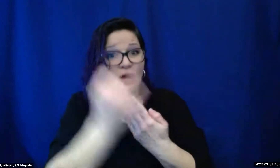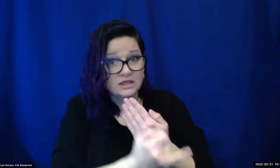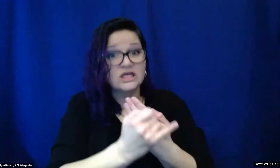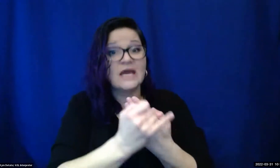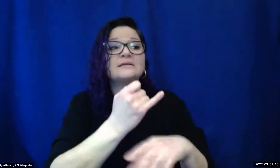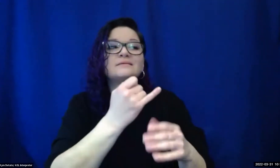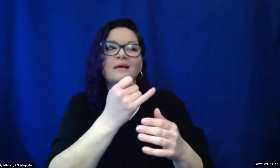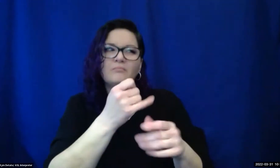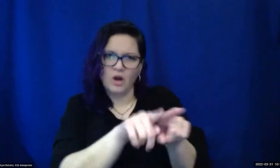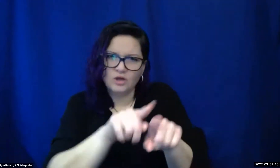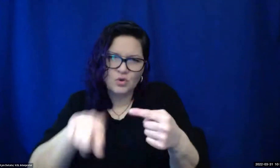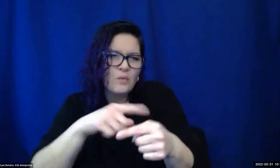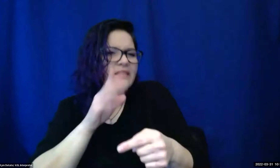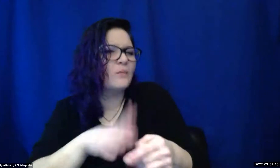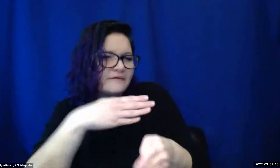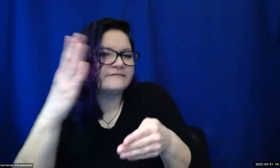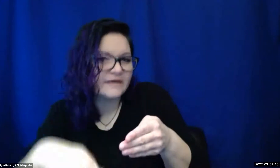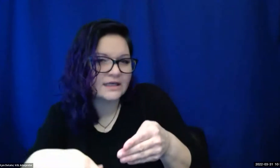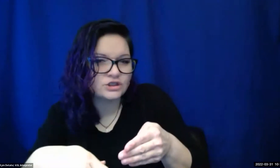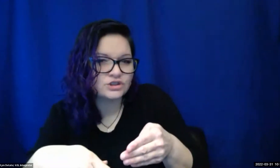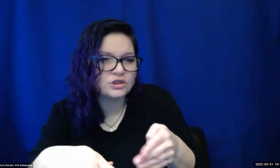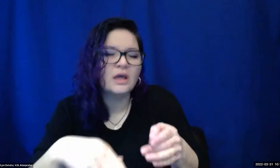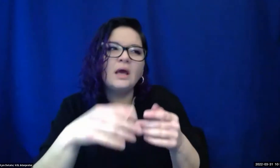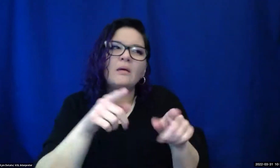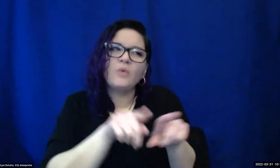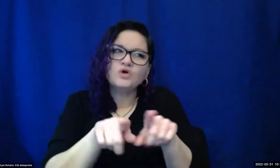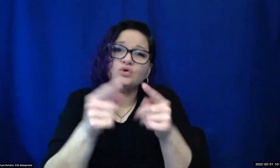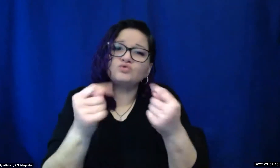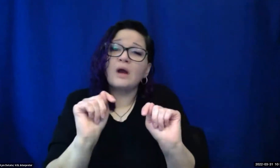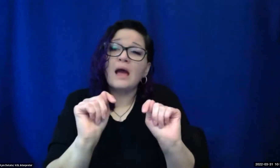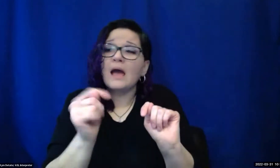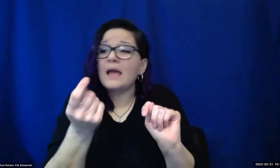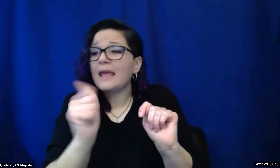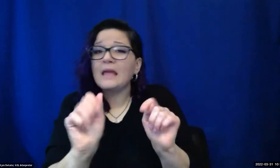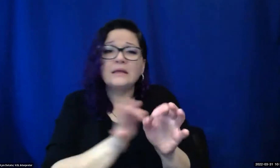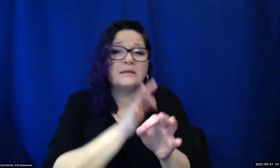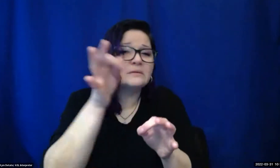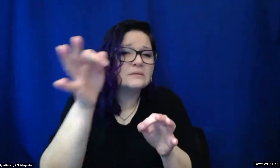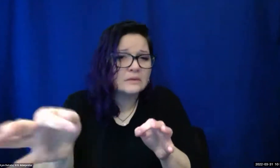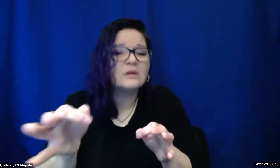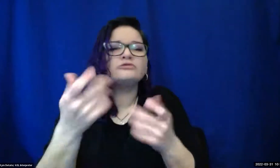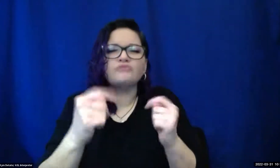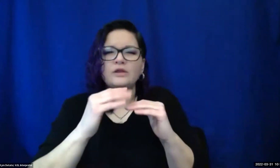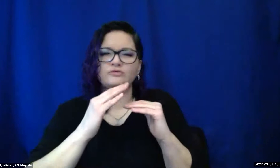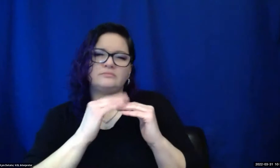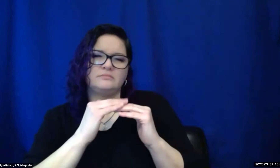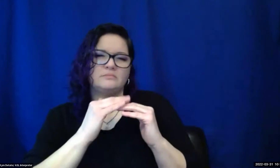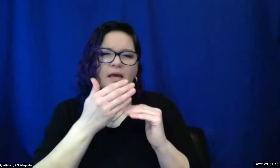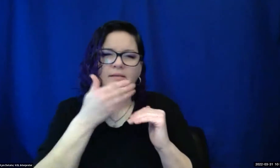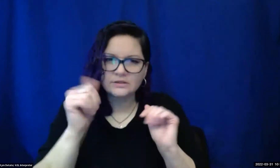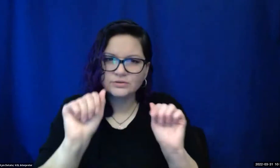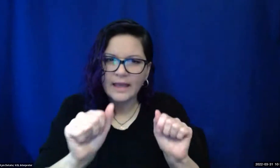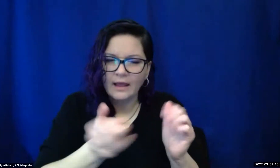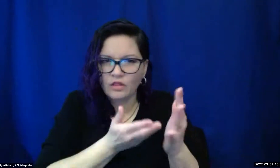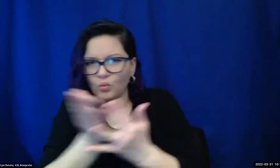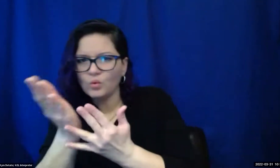completed, and certainly try to minimize as best we can any delays that occur throughout the project. But as Dory